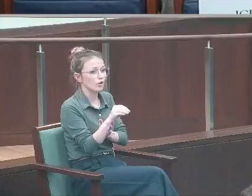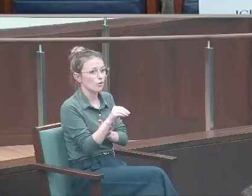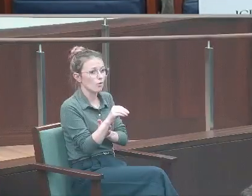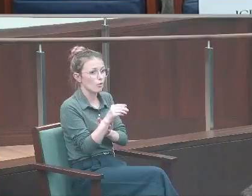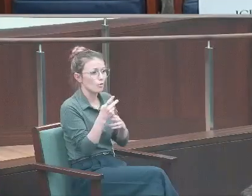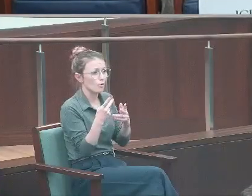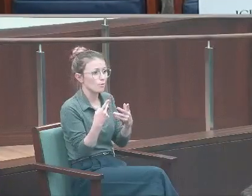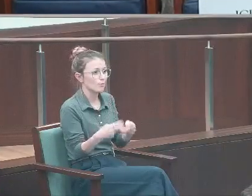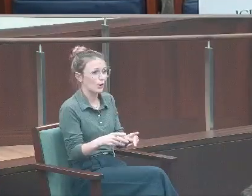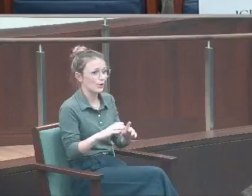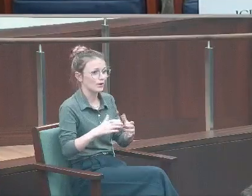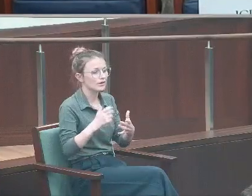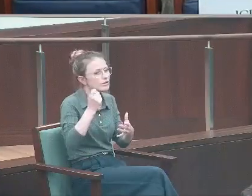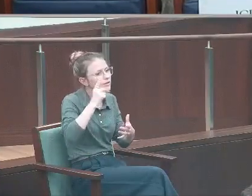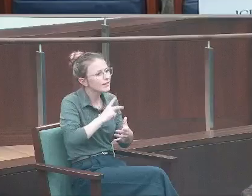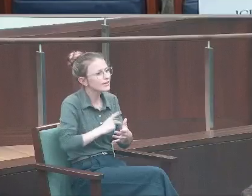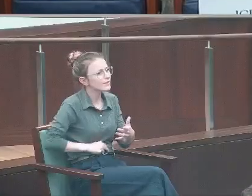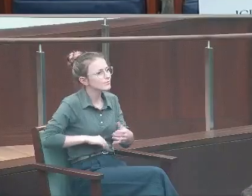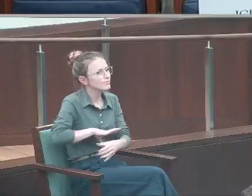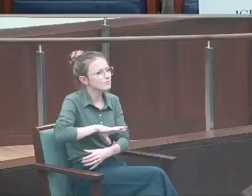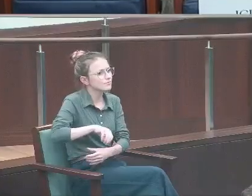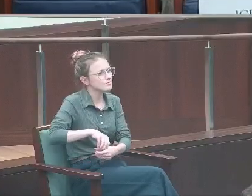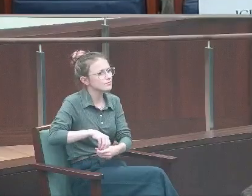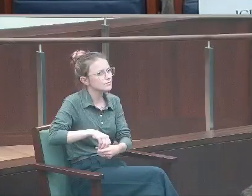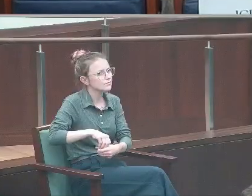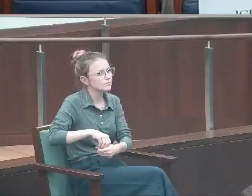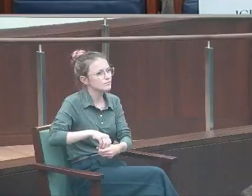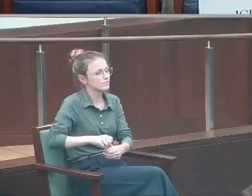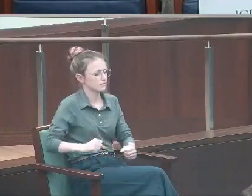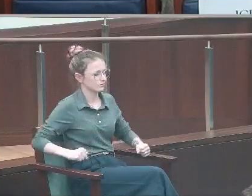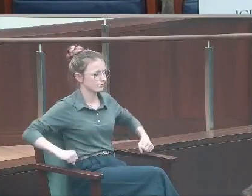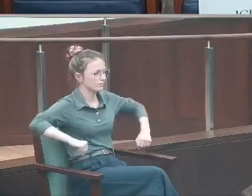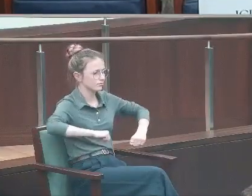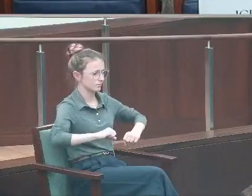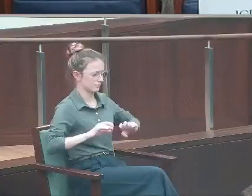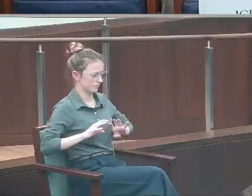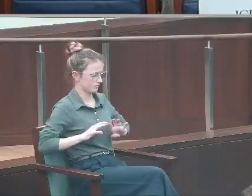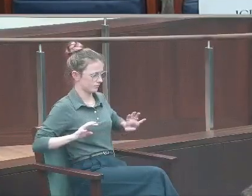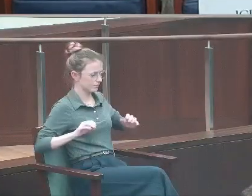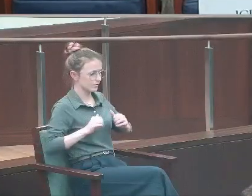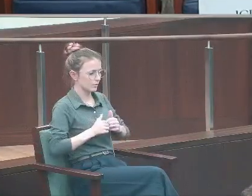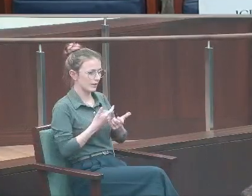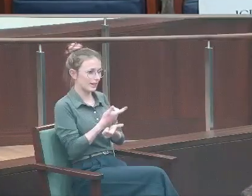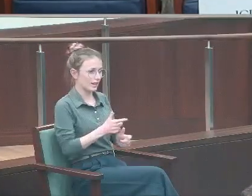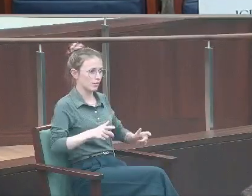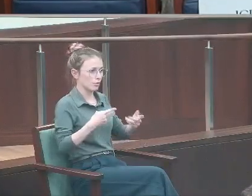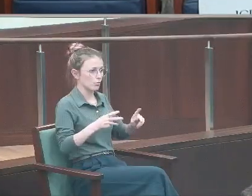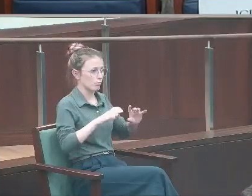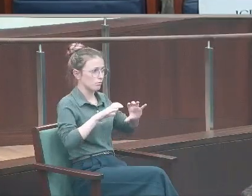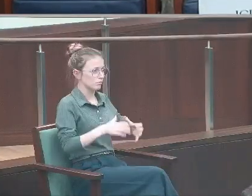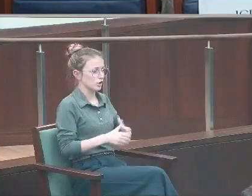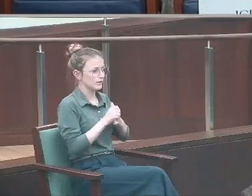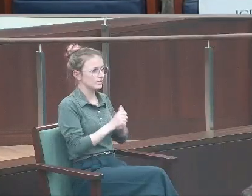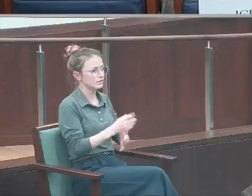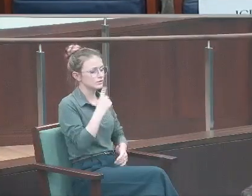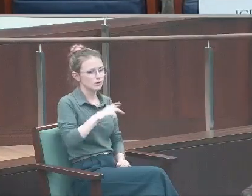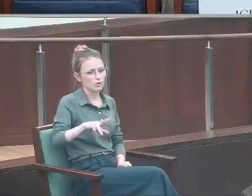who was a member of that party, locked arms with the Liberal Party leaders and stood in the streets and said, no, we're a democracy